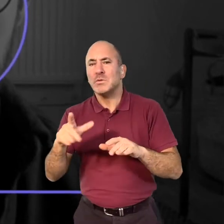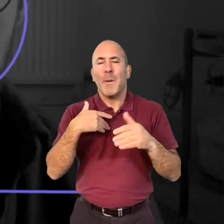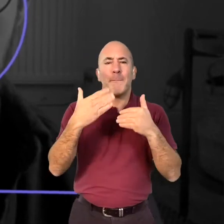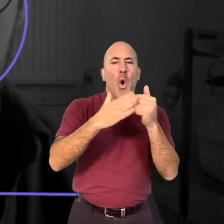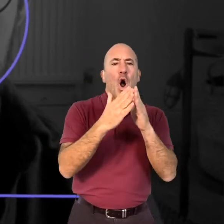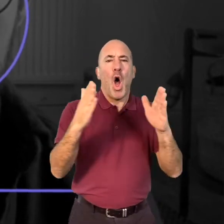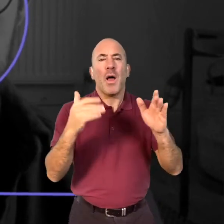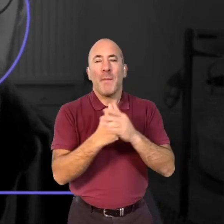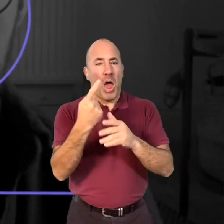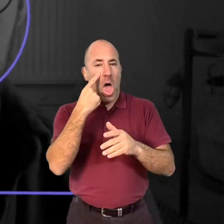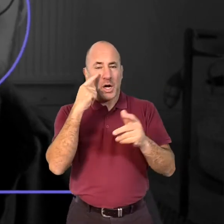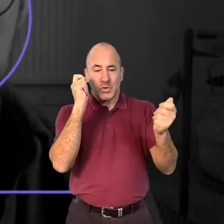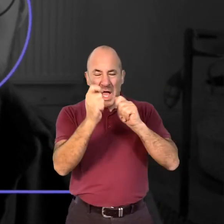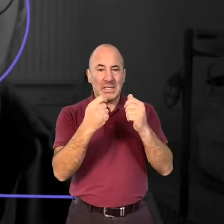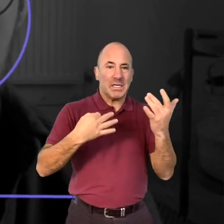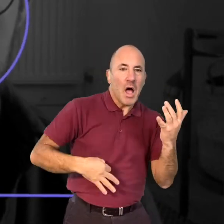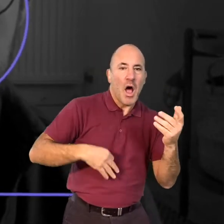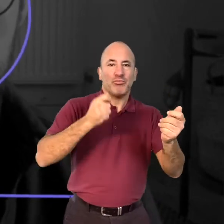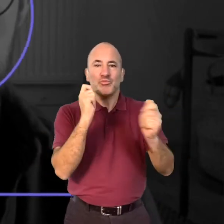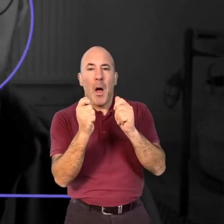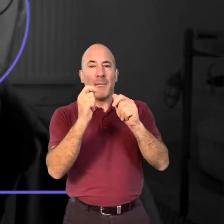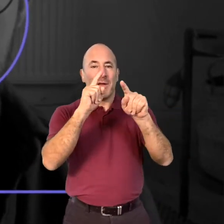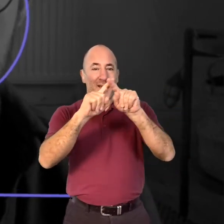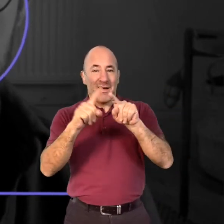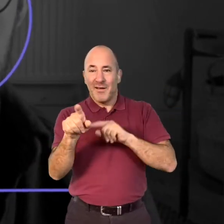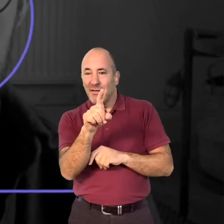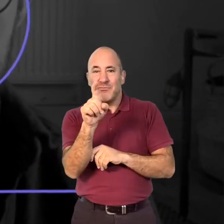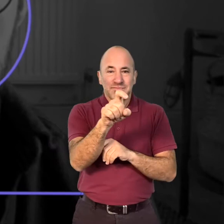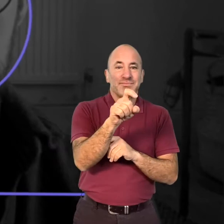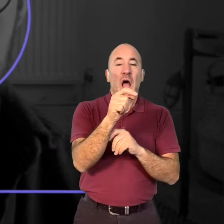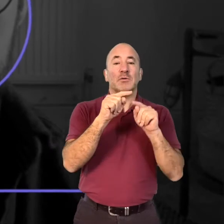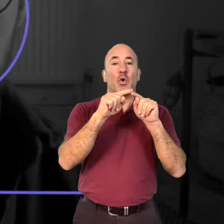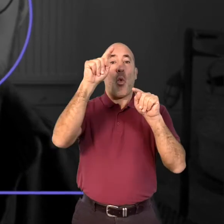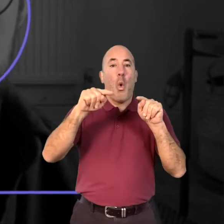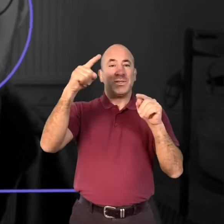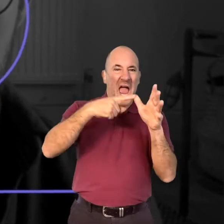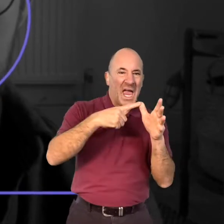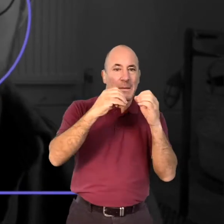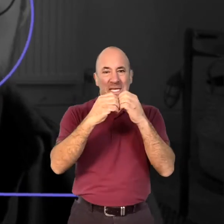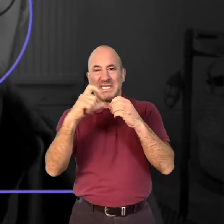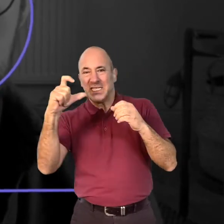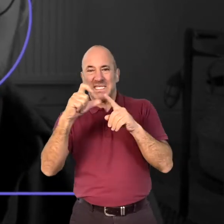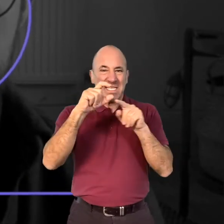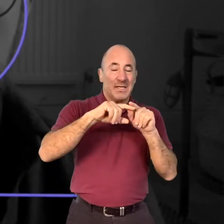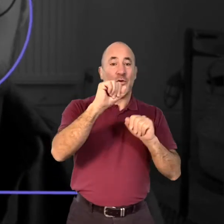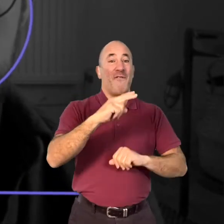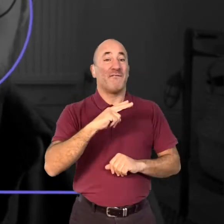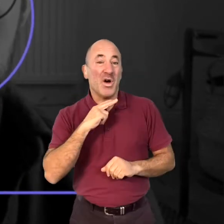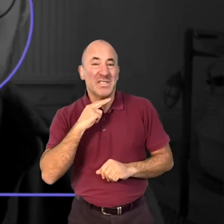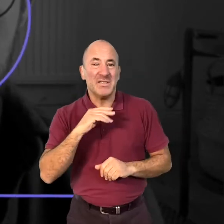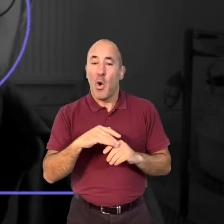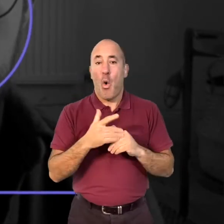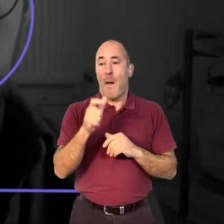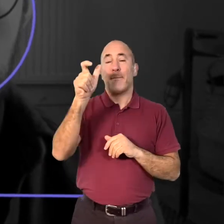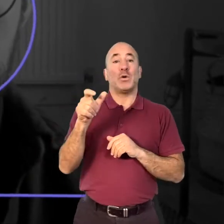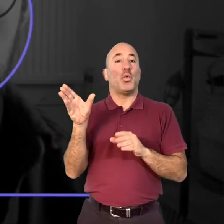you can change the instrument and the chord using your voice, or if somebody else is with you,